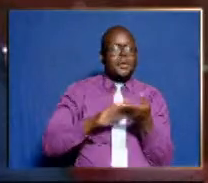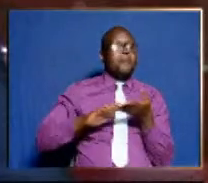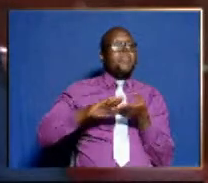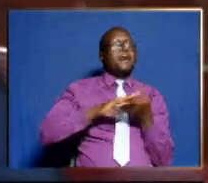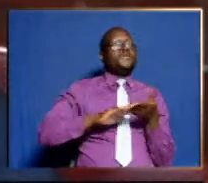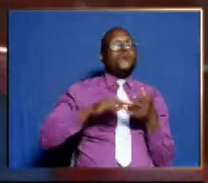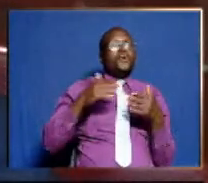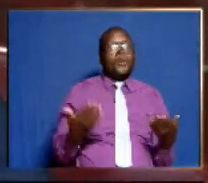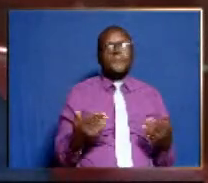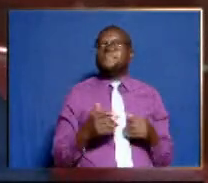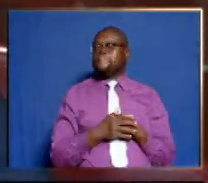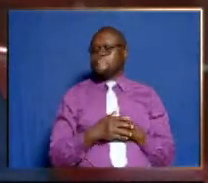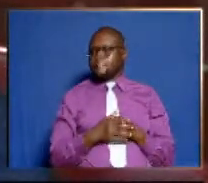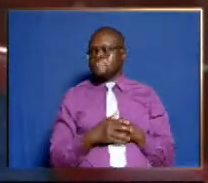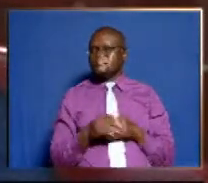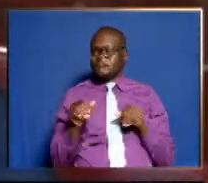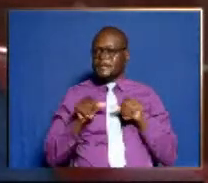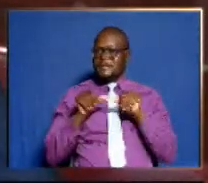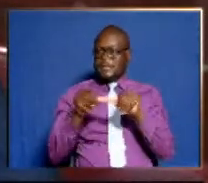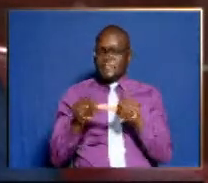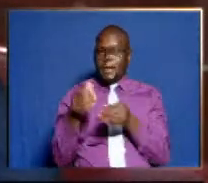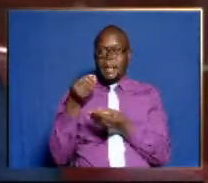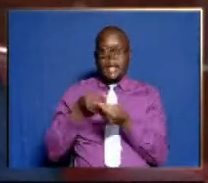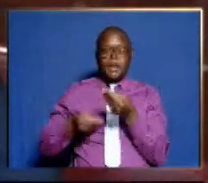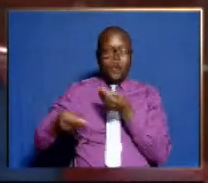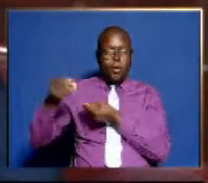on the sustained